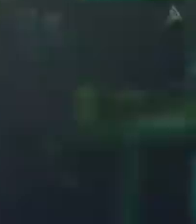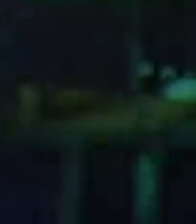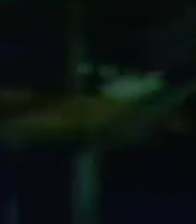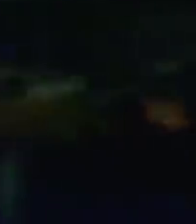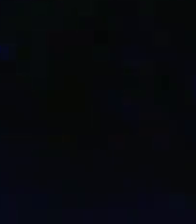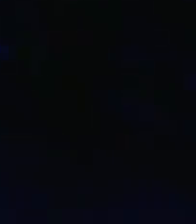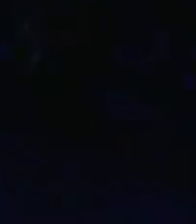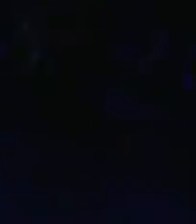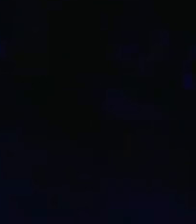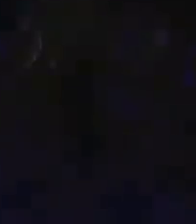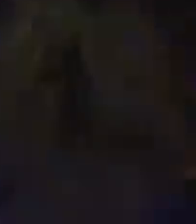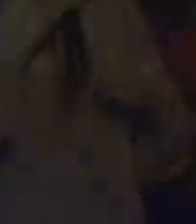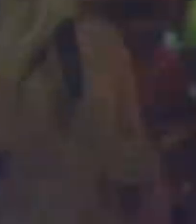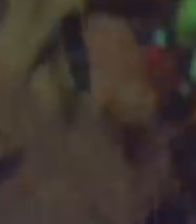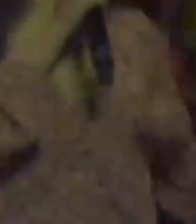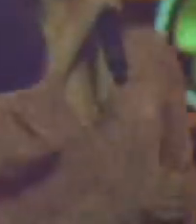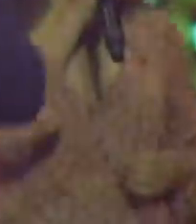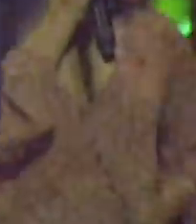Say we